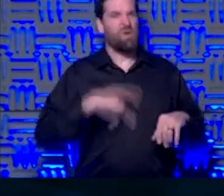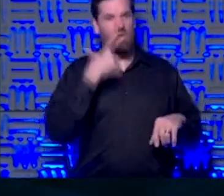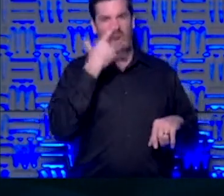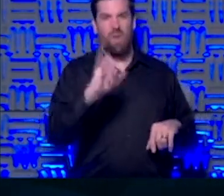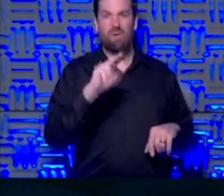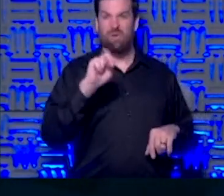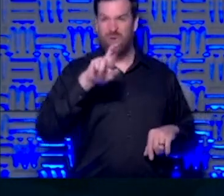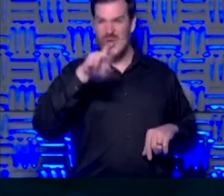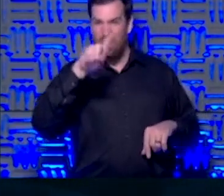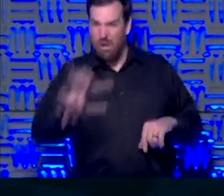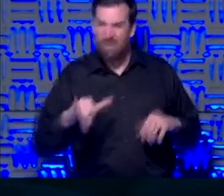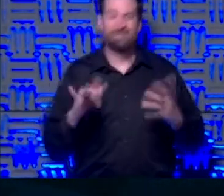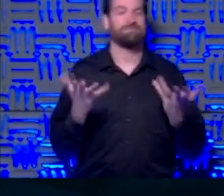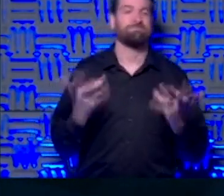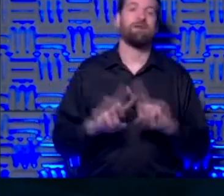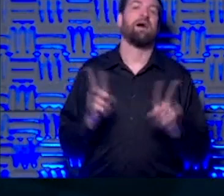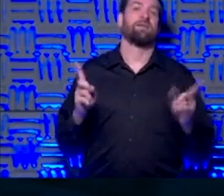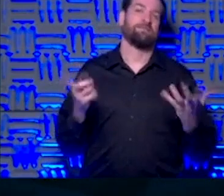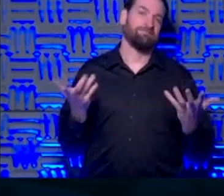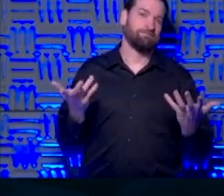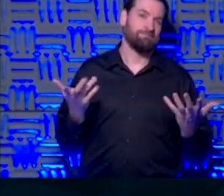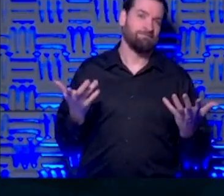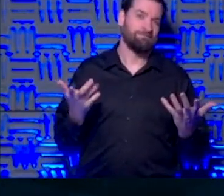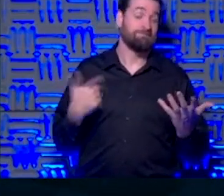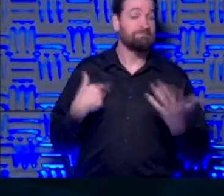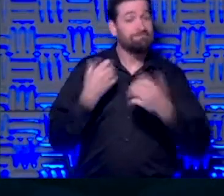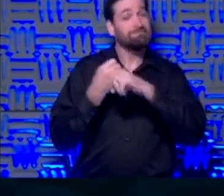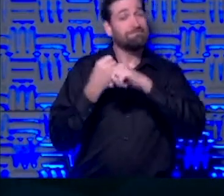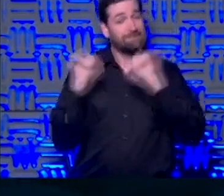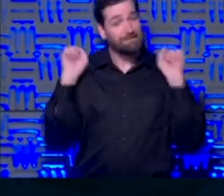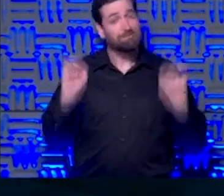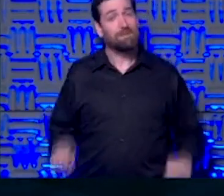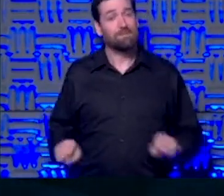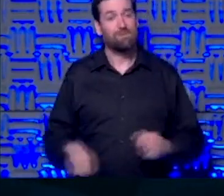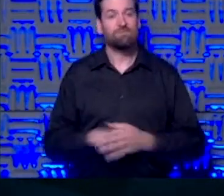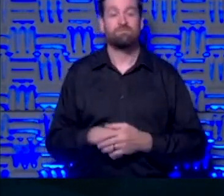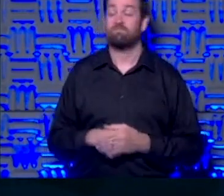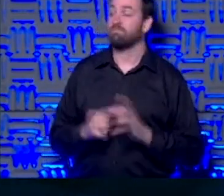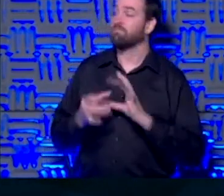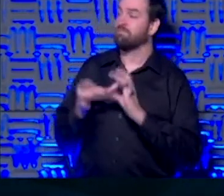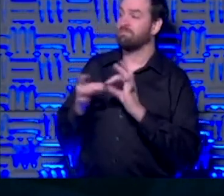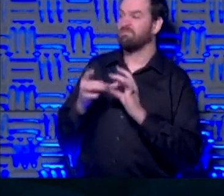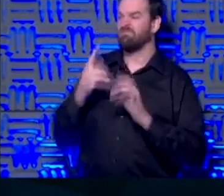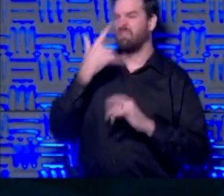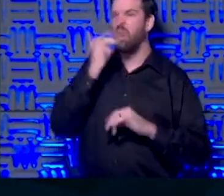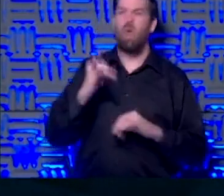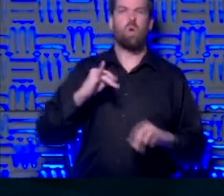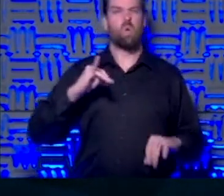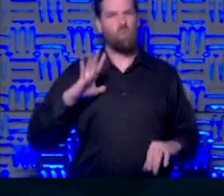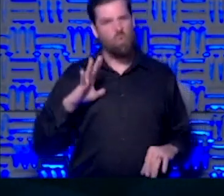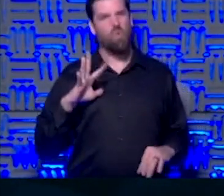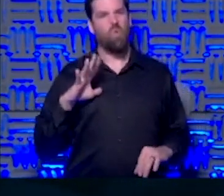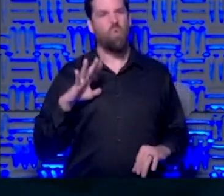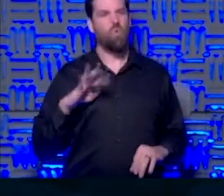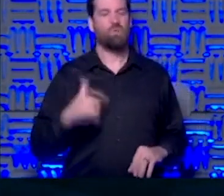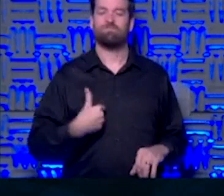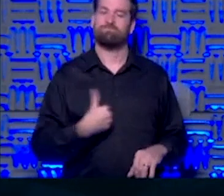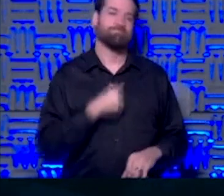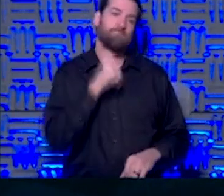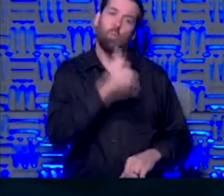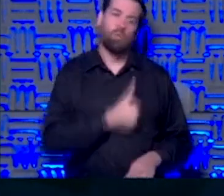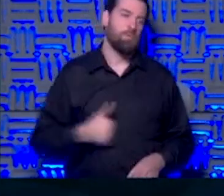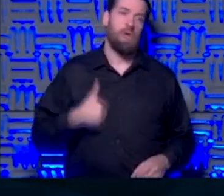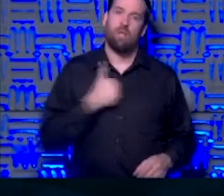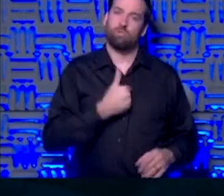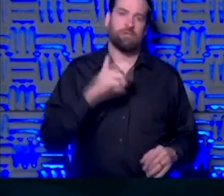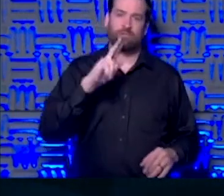you. They know we look nerdy, but we are as safe as we can be. And I want to just say, you look cool. I would not apologize for